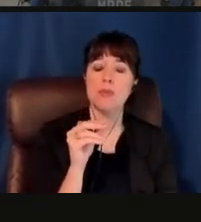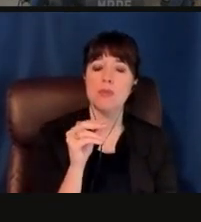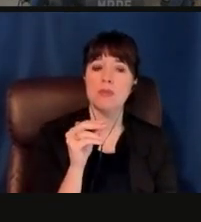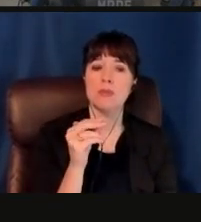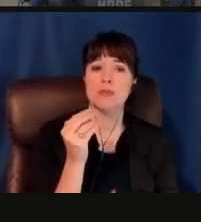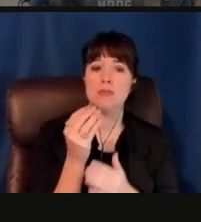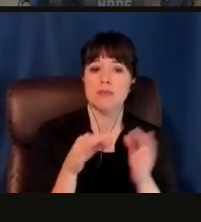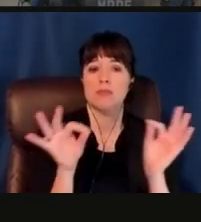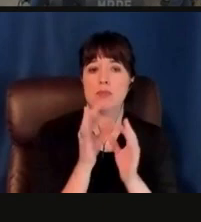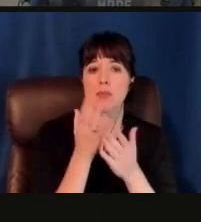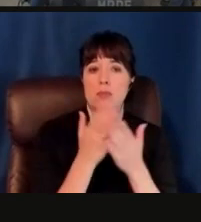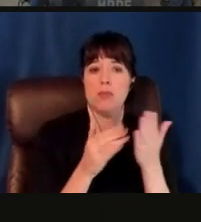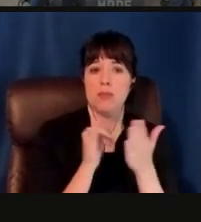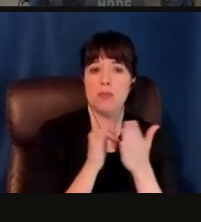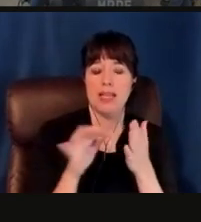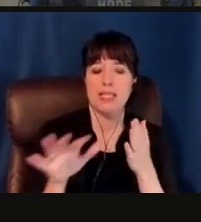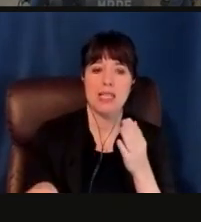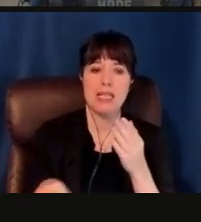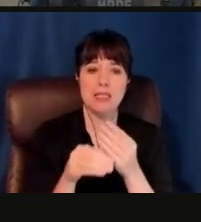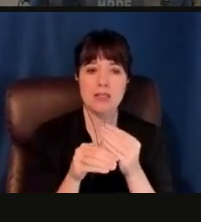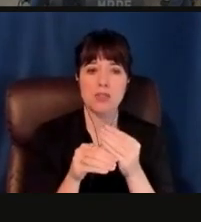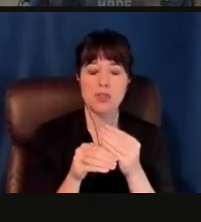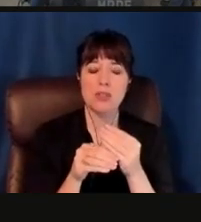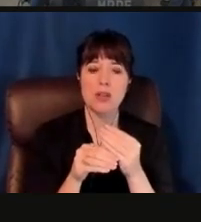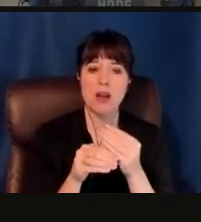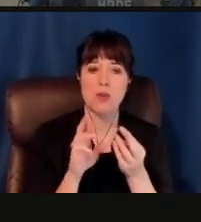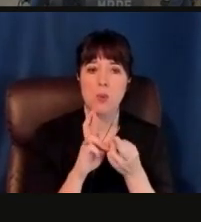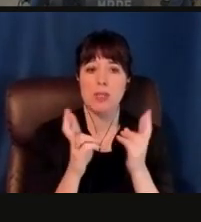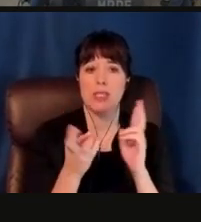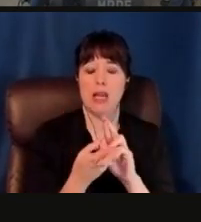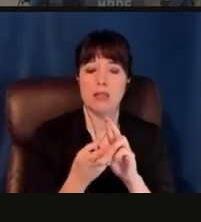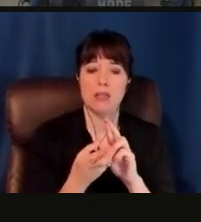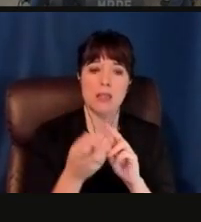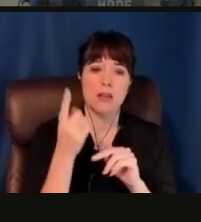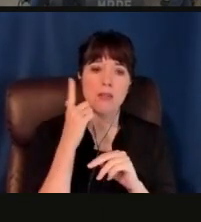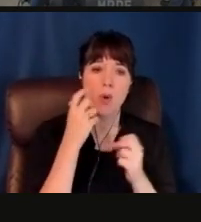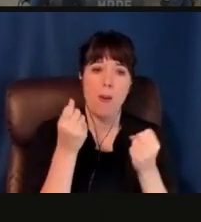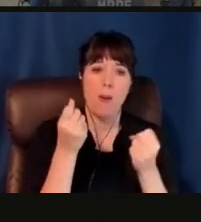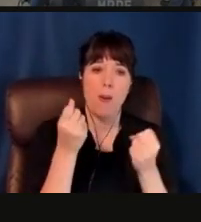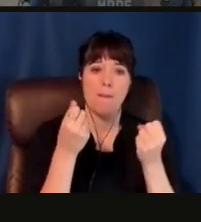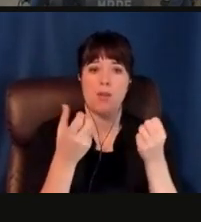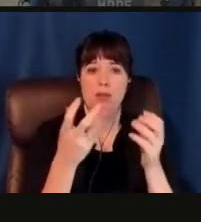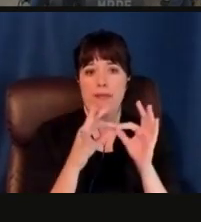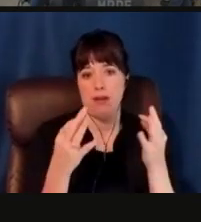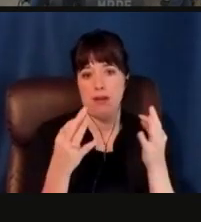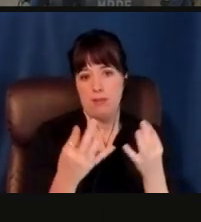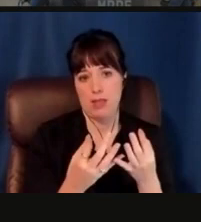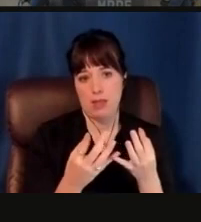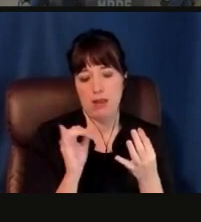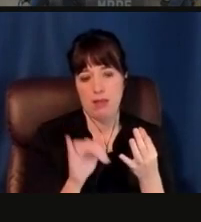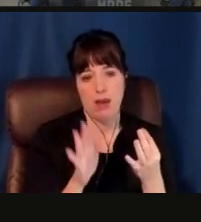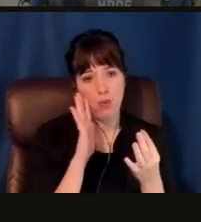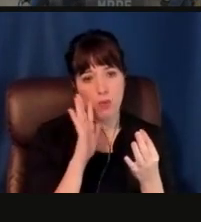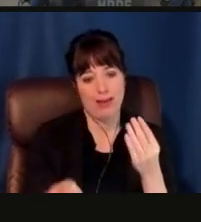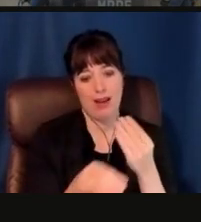of that is the addition of recycling for multifamily. That's there'll be an added